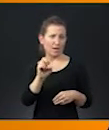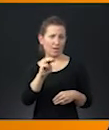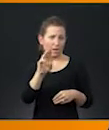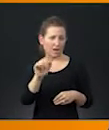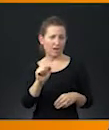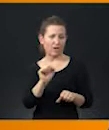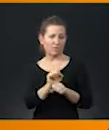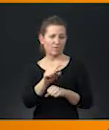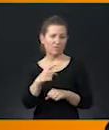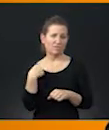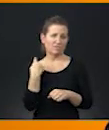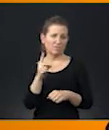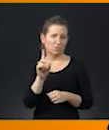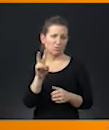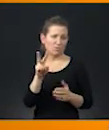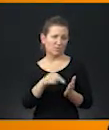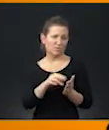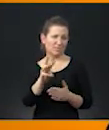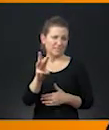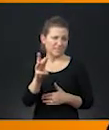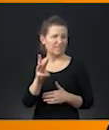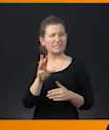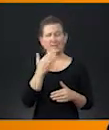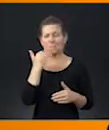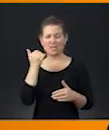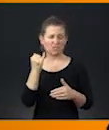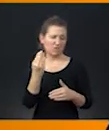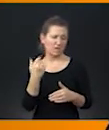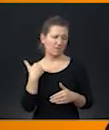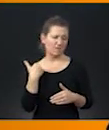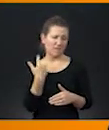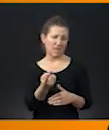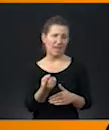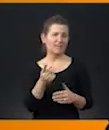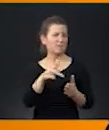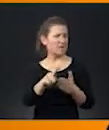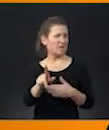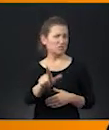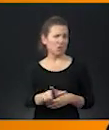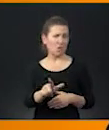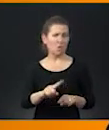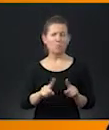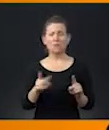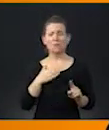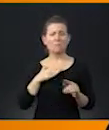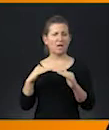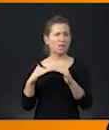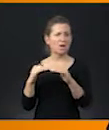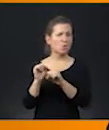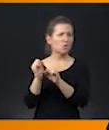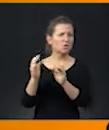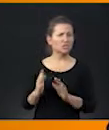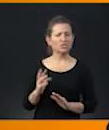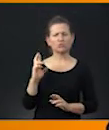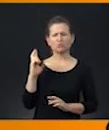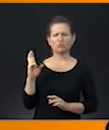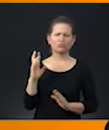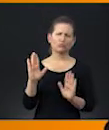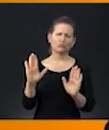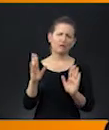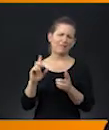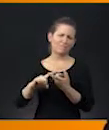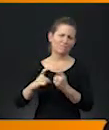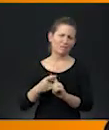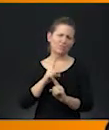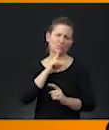no desire to leave. And it's just the best job I've ever had. I know the pay's low, but all my coworkers are great